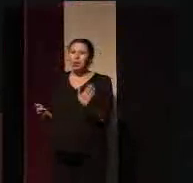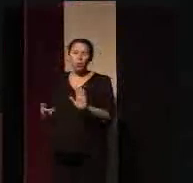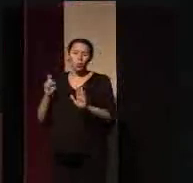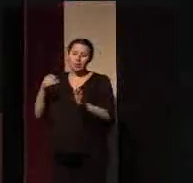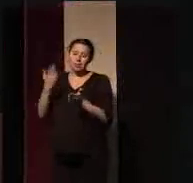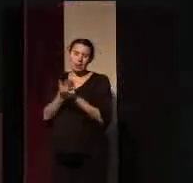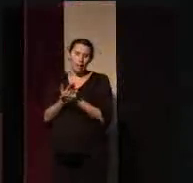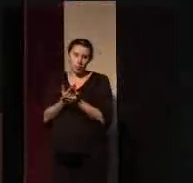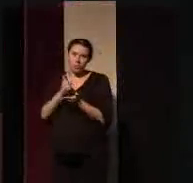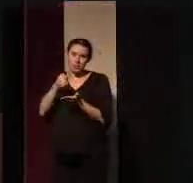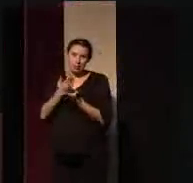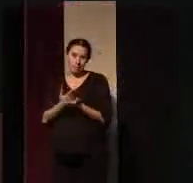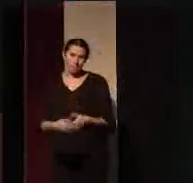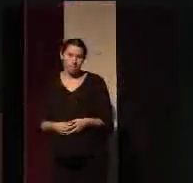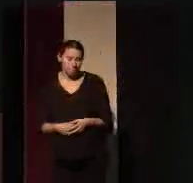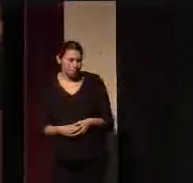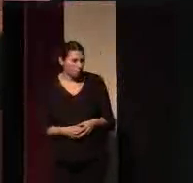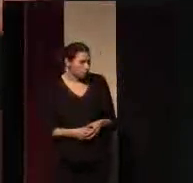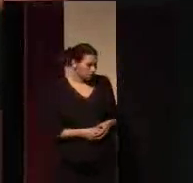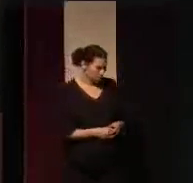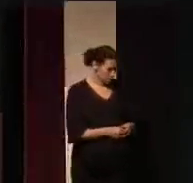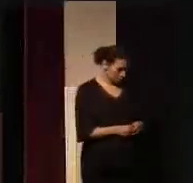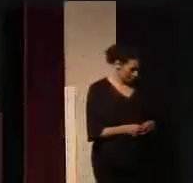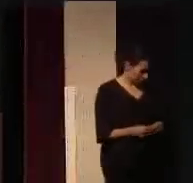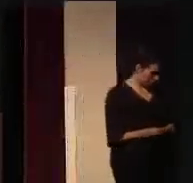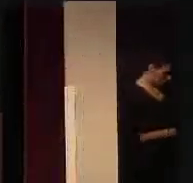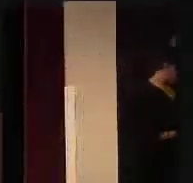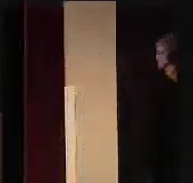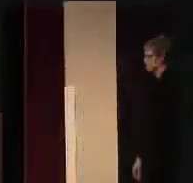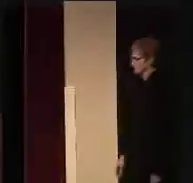are the solutions? Maybe we'll go in reverse order.